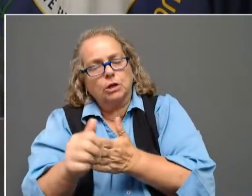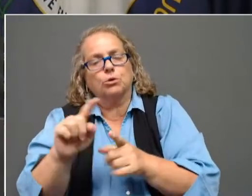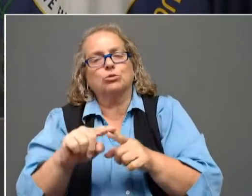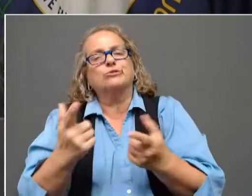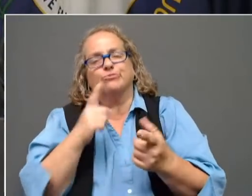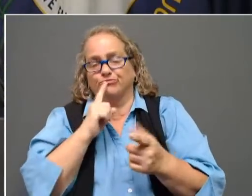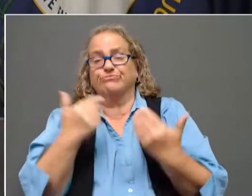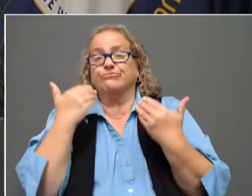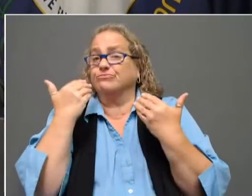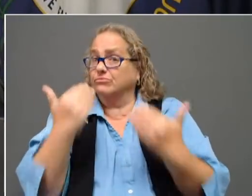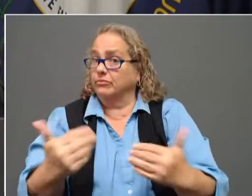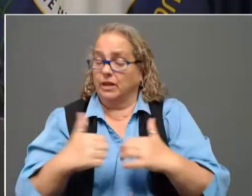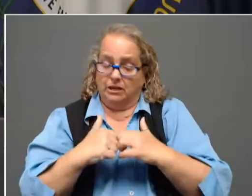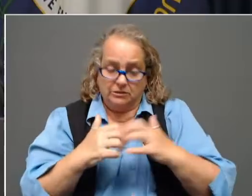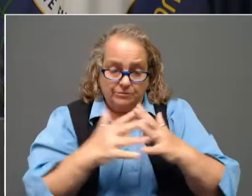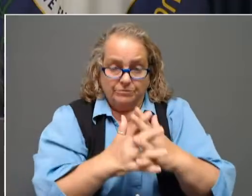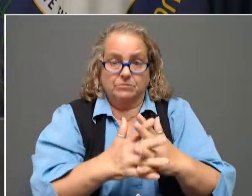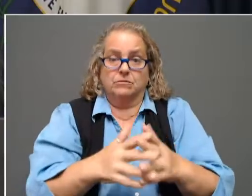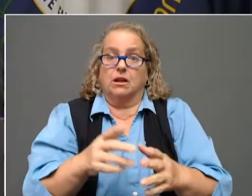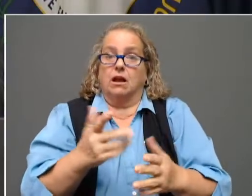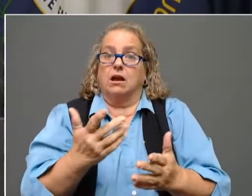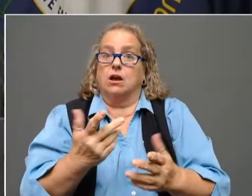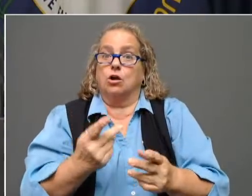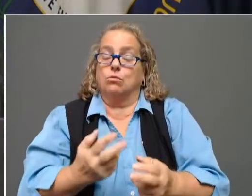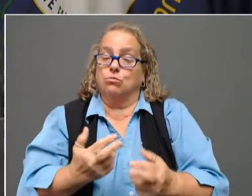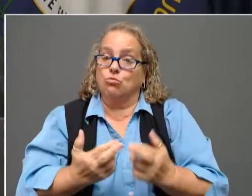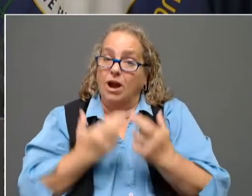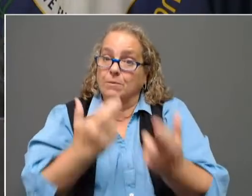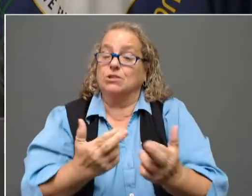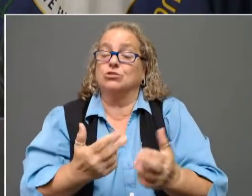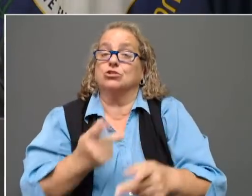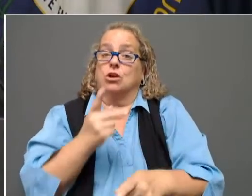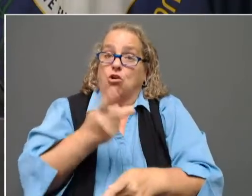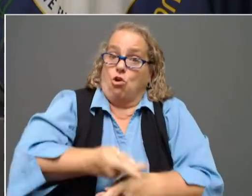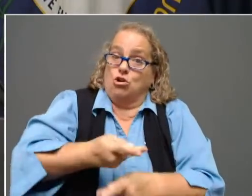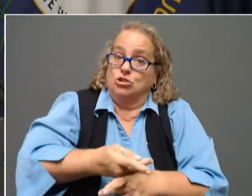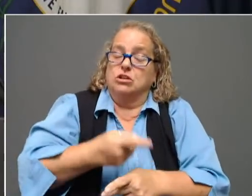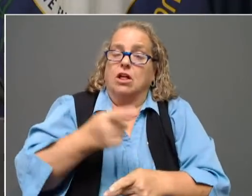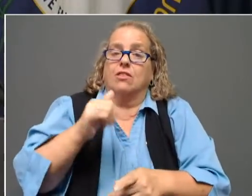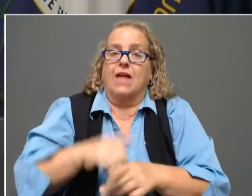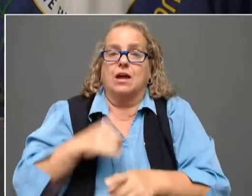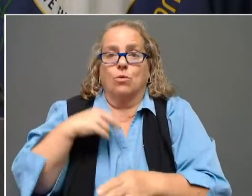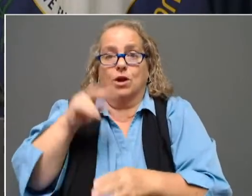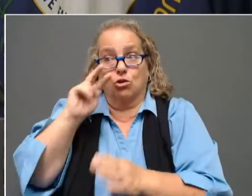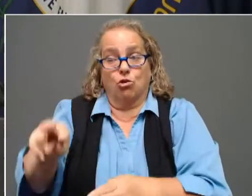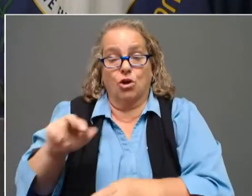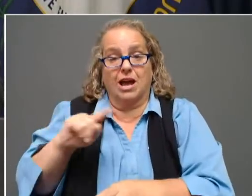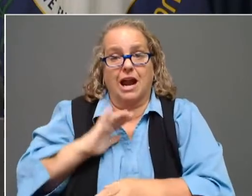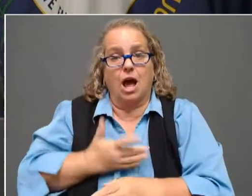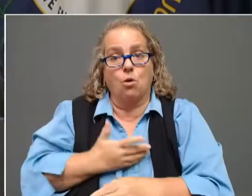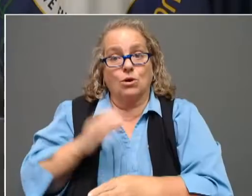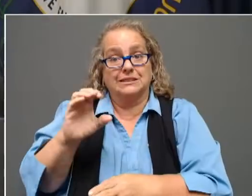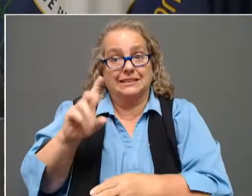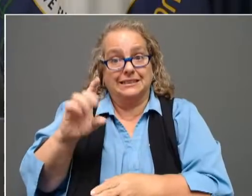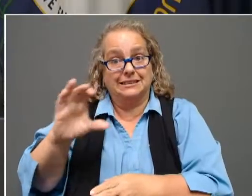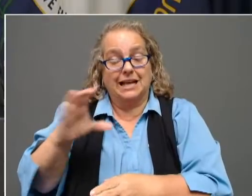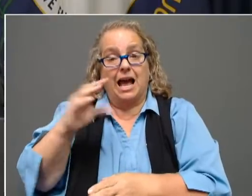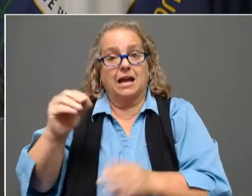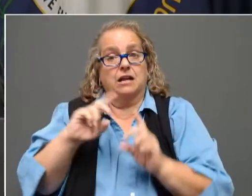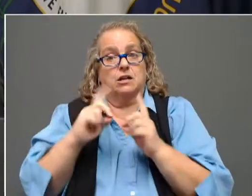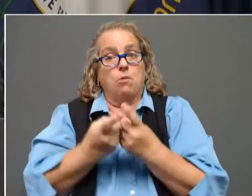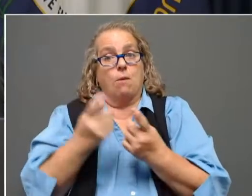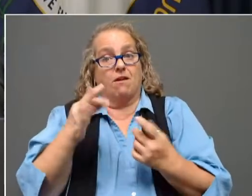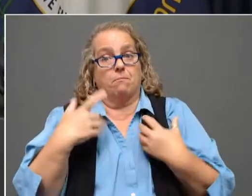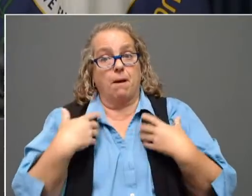on guidance from the Centers for Disease Control and our Kentucky Department of Public Health, to keep in-person learning going and to keep